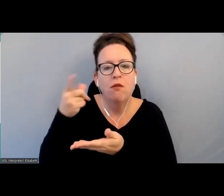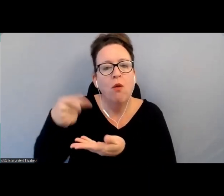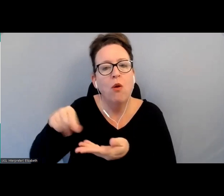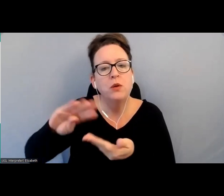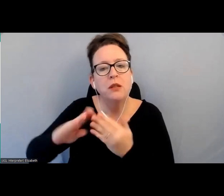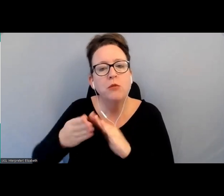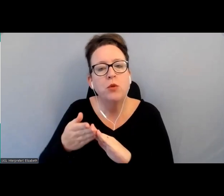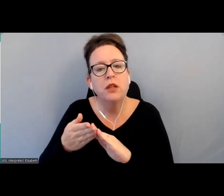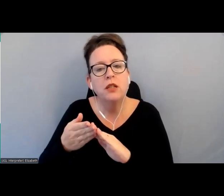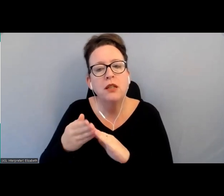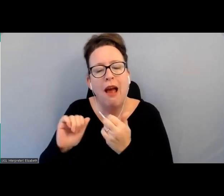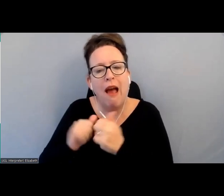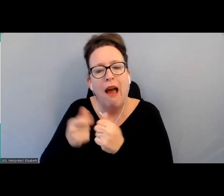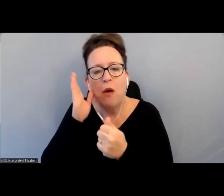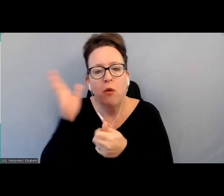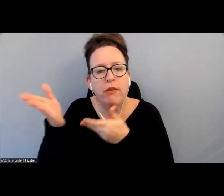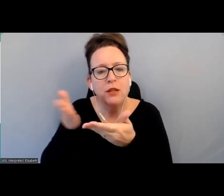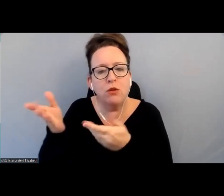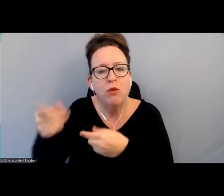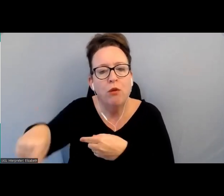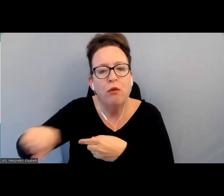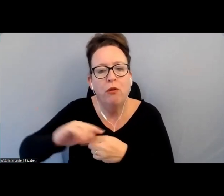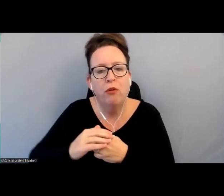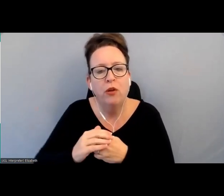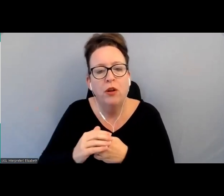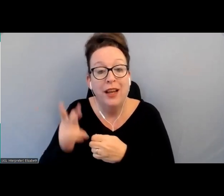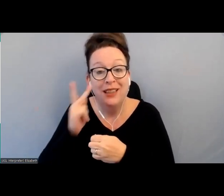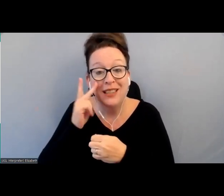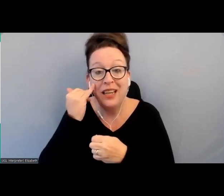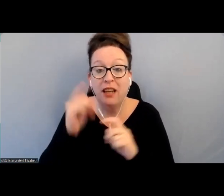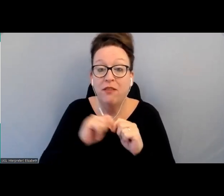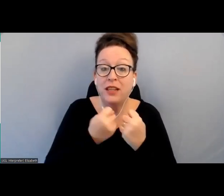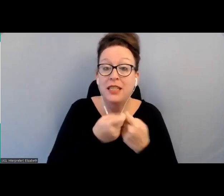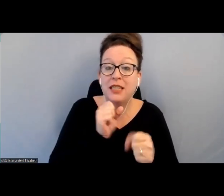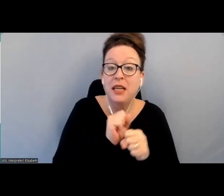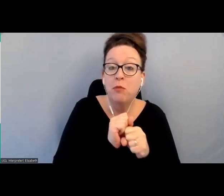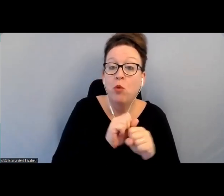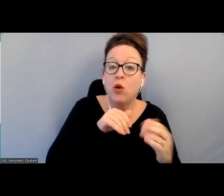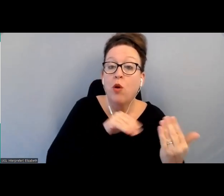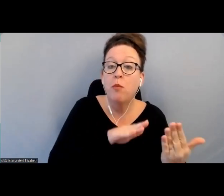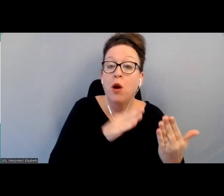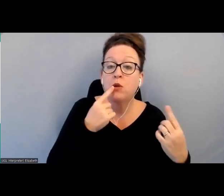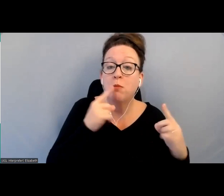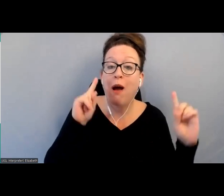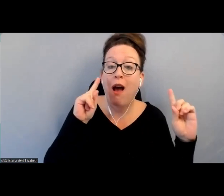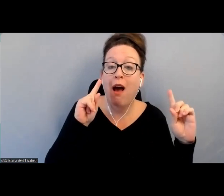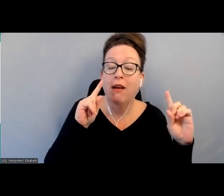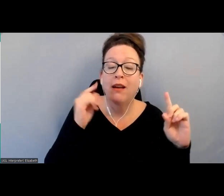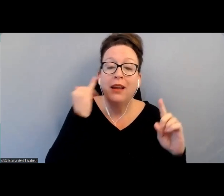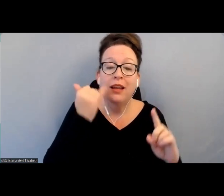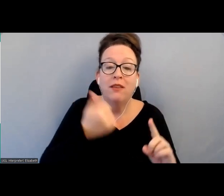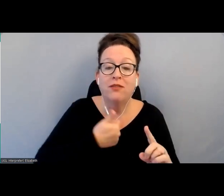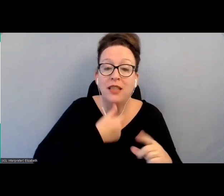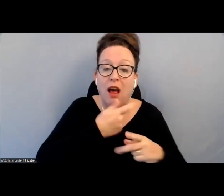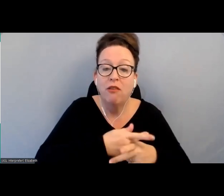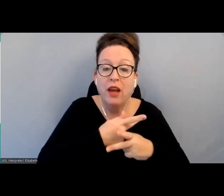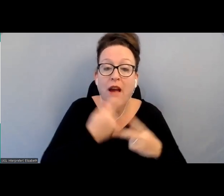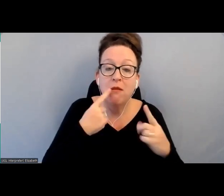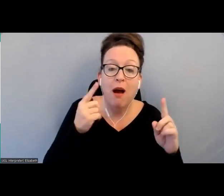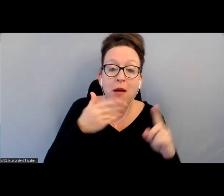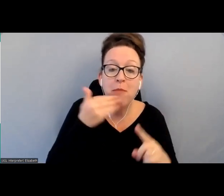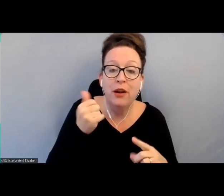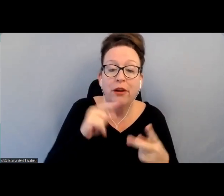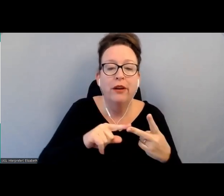of people in those demographics to see if the teamwork works better, the self-cares works better, the